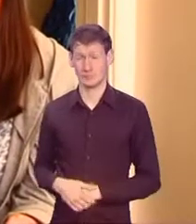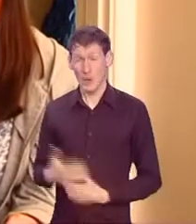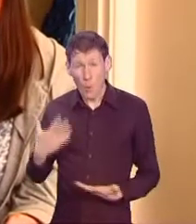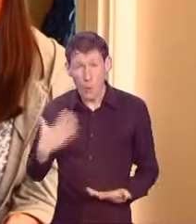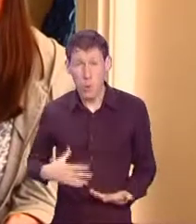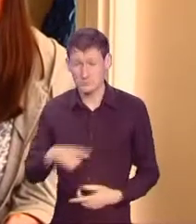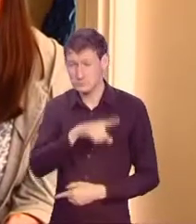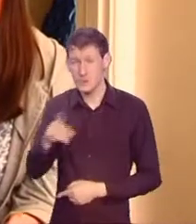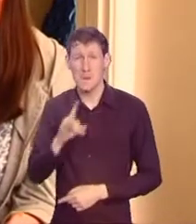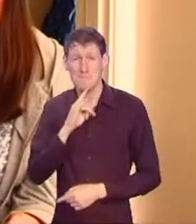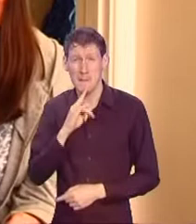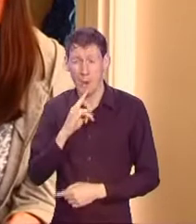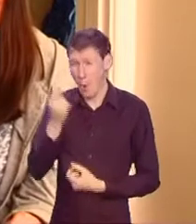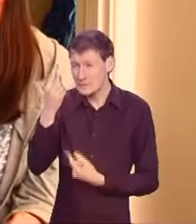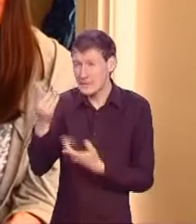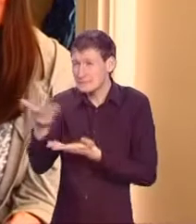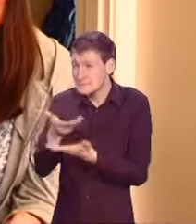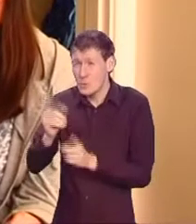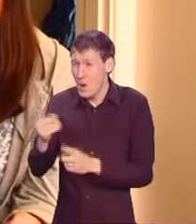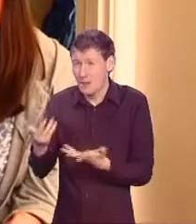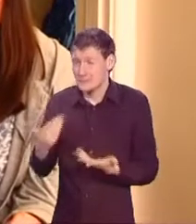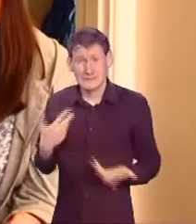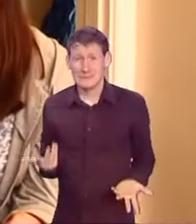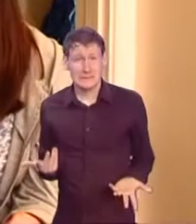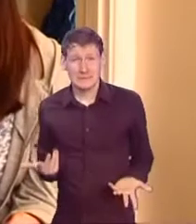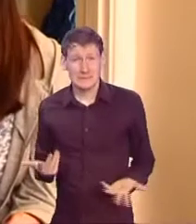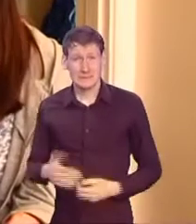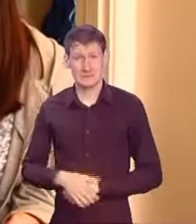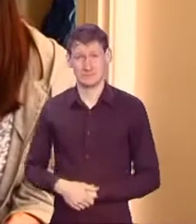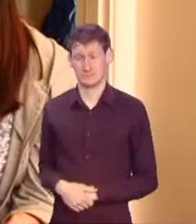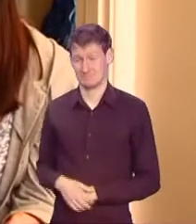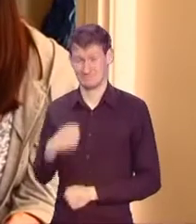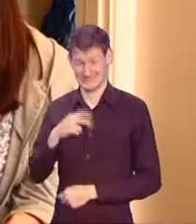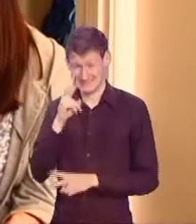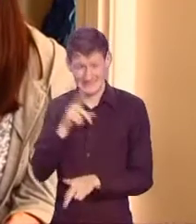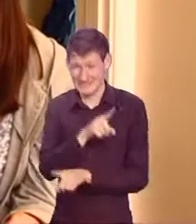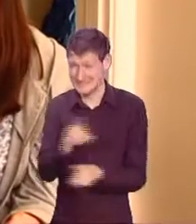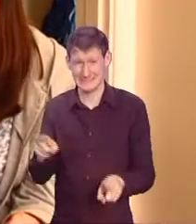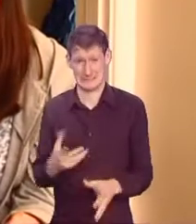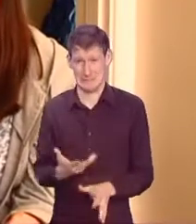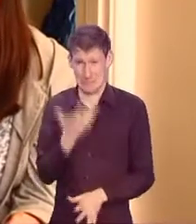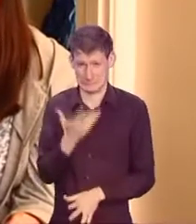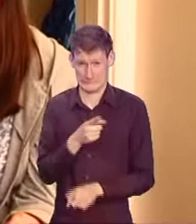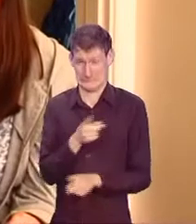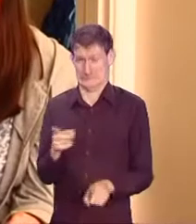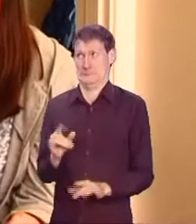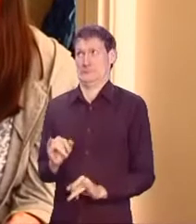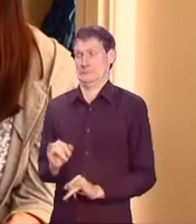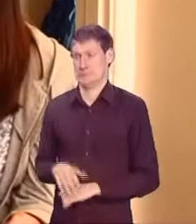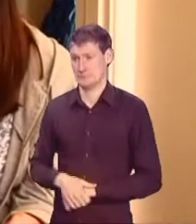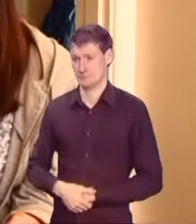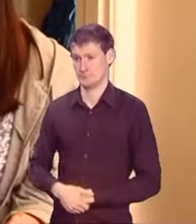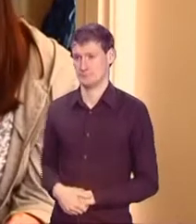just understand what people are saying to me. Oh, I can see the embarrassment on their